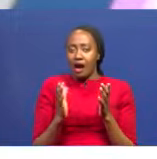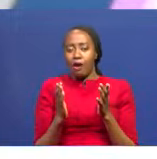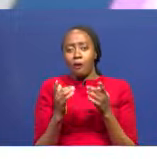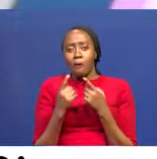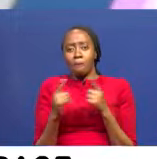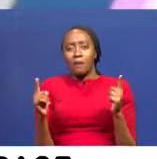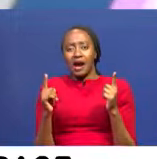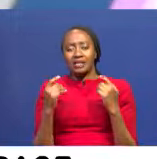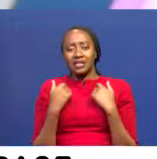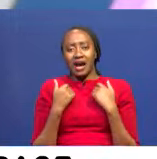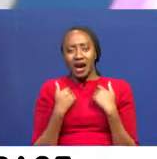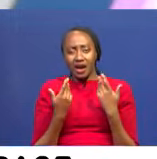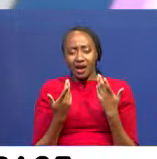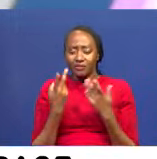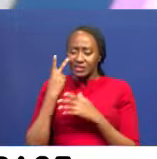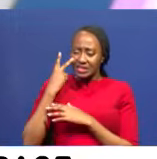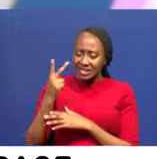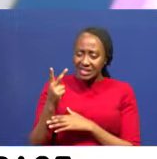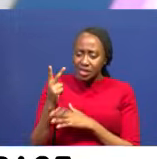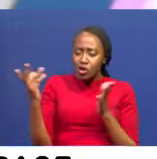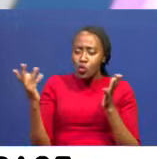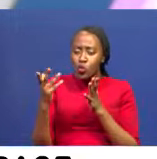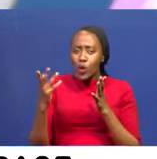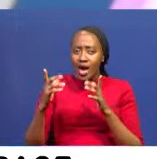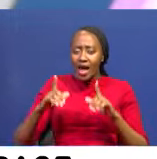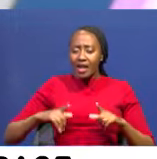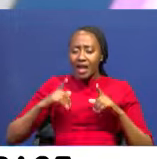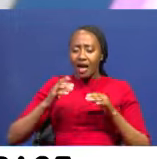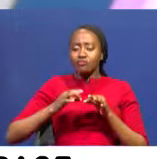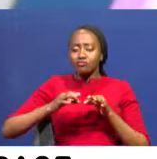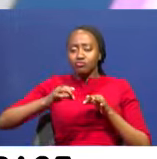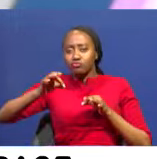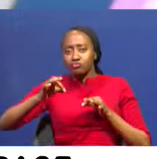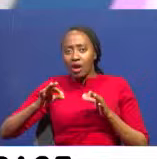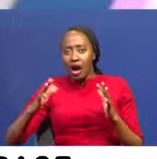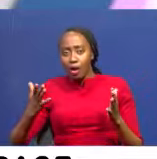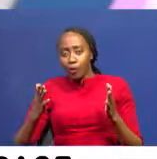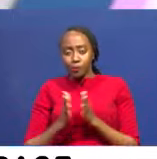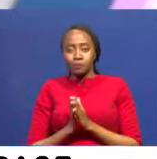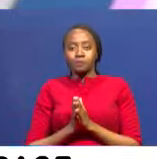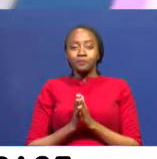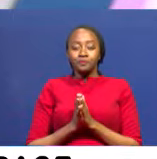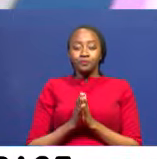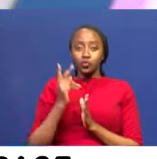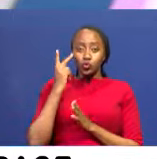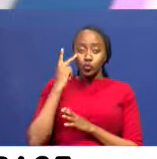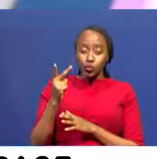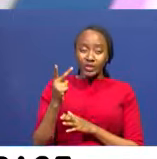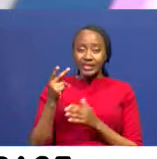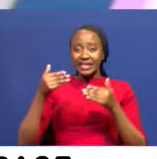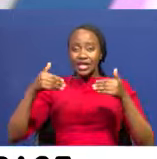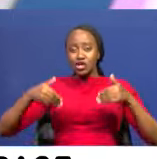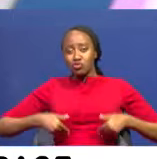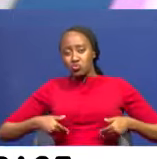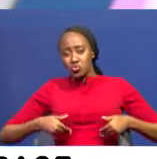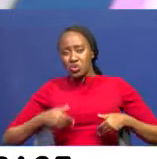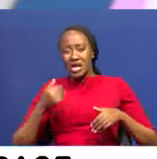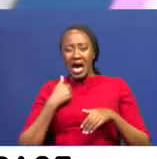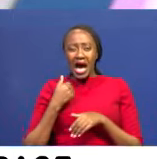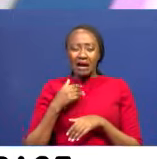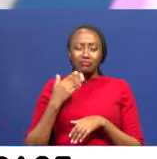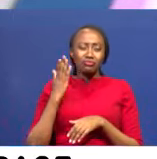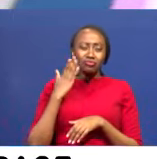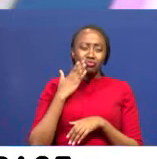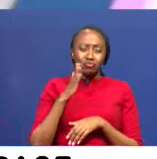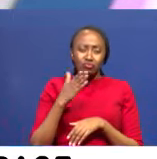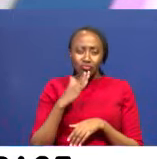Because we can see where things are heading. We are getting a lot of young people who are getting diabetes, hypertension, and cancer is becoming a